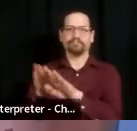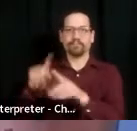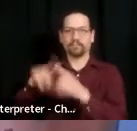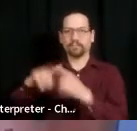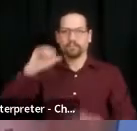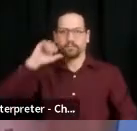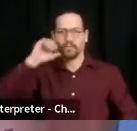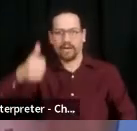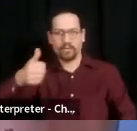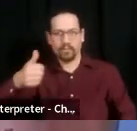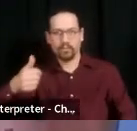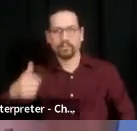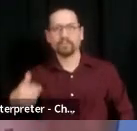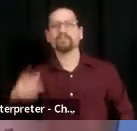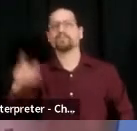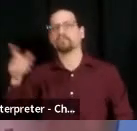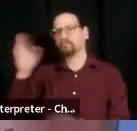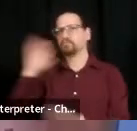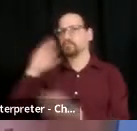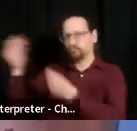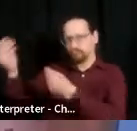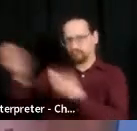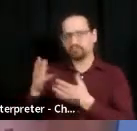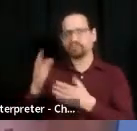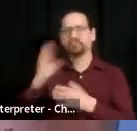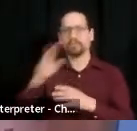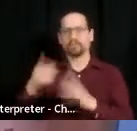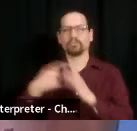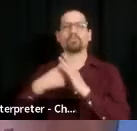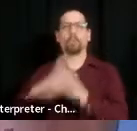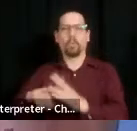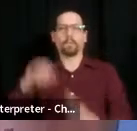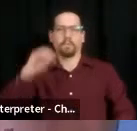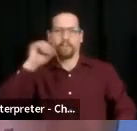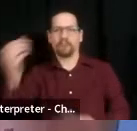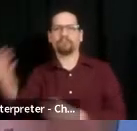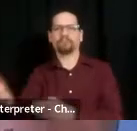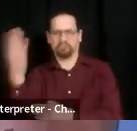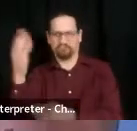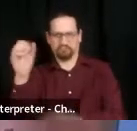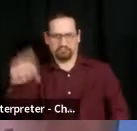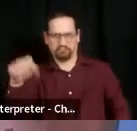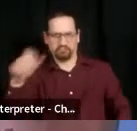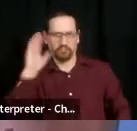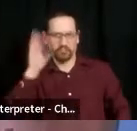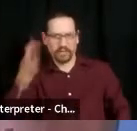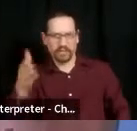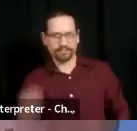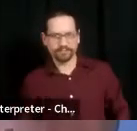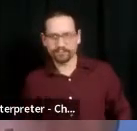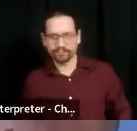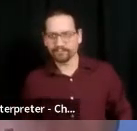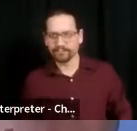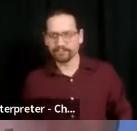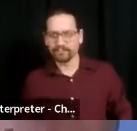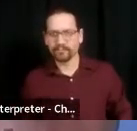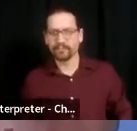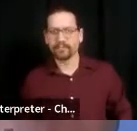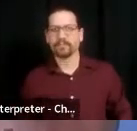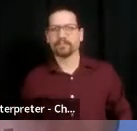and we've confirmed that will start happening in the morning on regular schedule and subject to the conditions of the road.